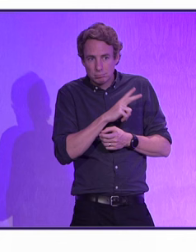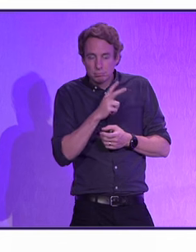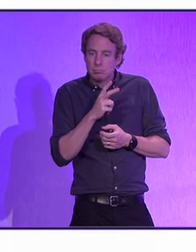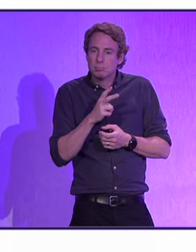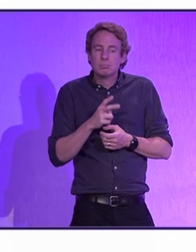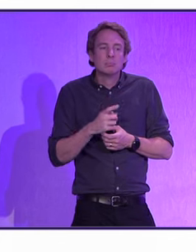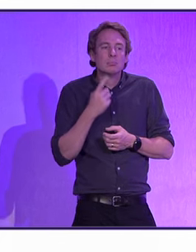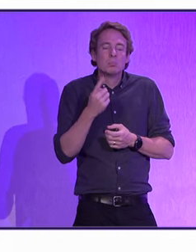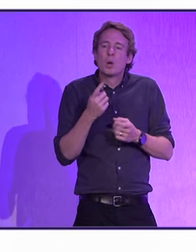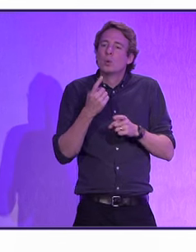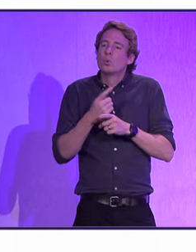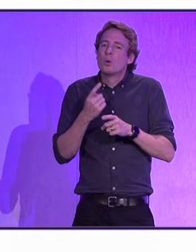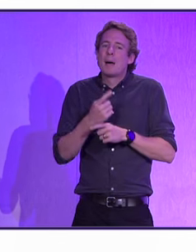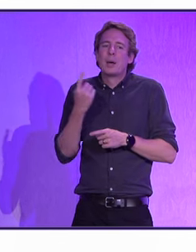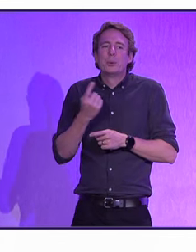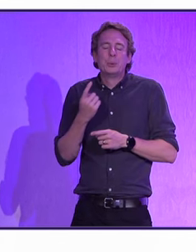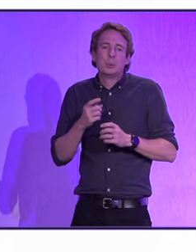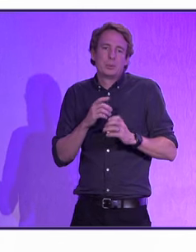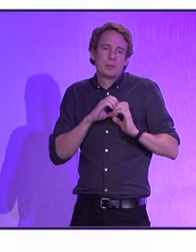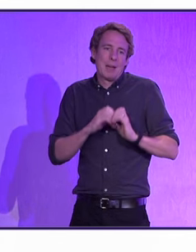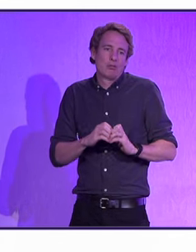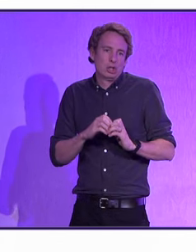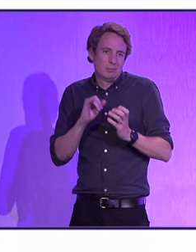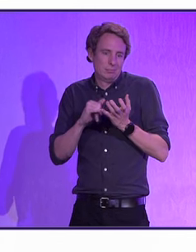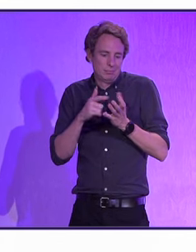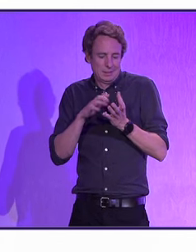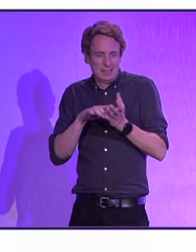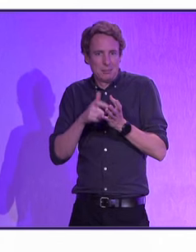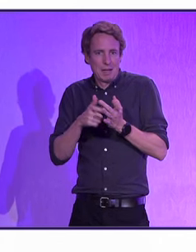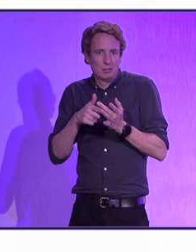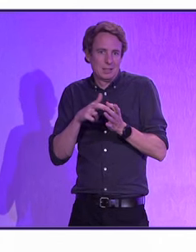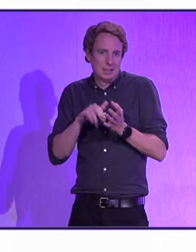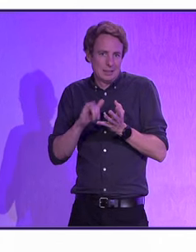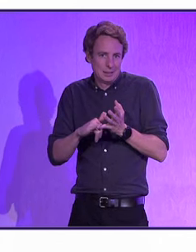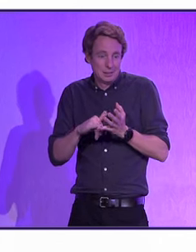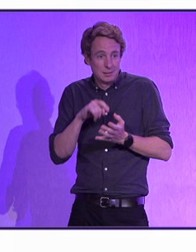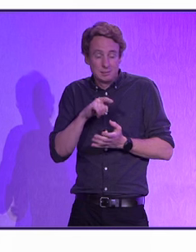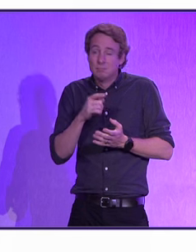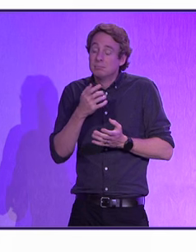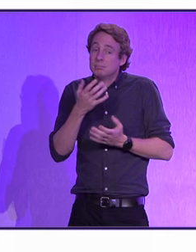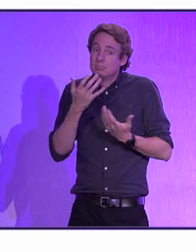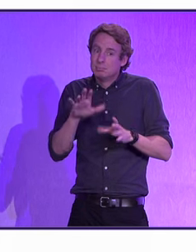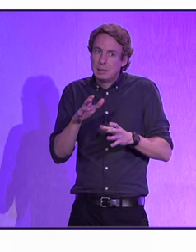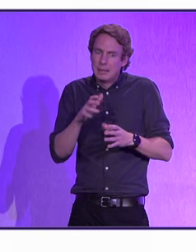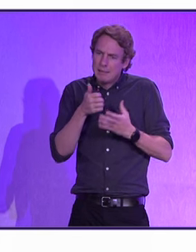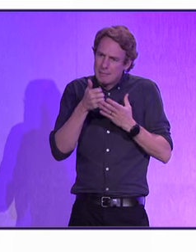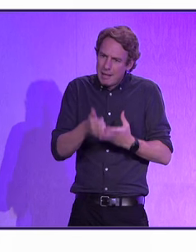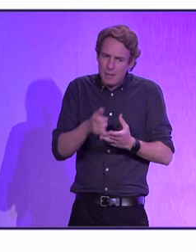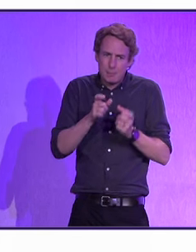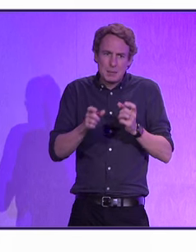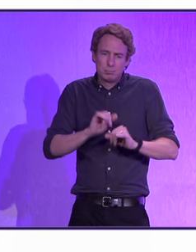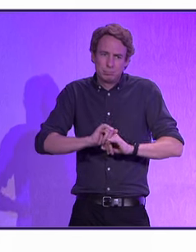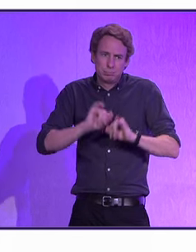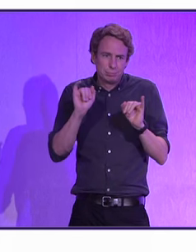going to talk about is the Samaritans. I've been in situations where they have been there to help people who've really got in a bad